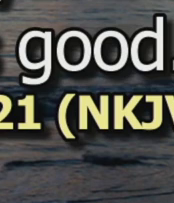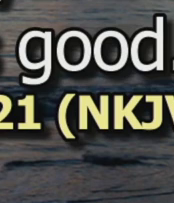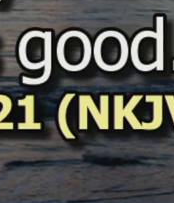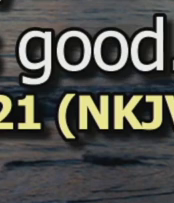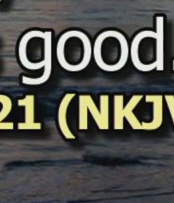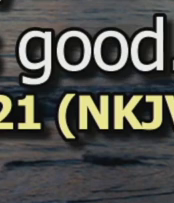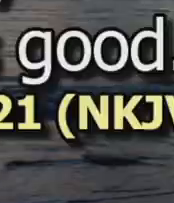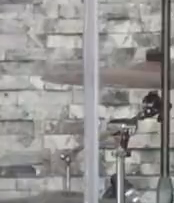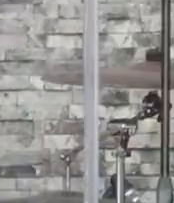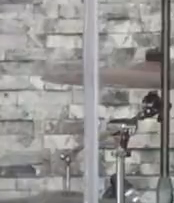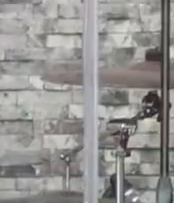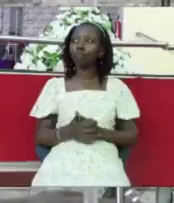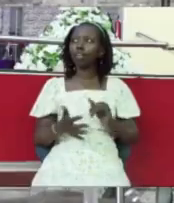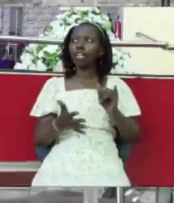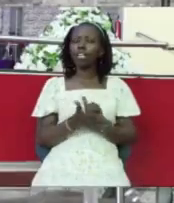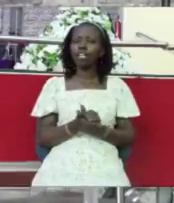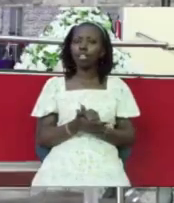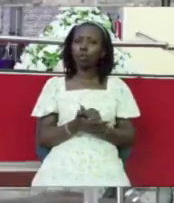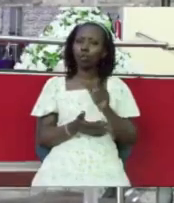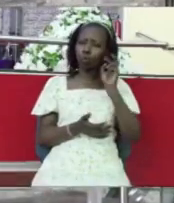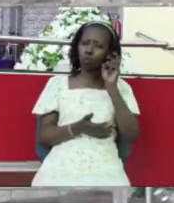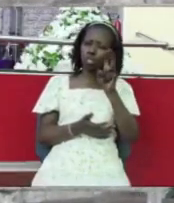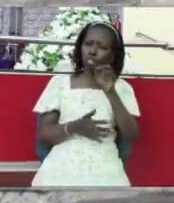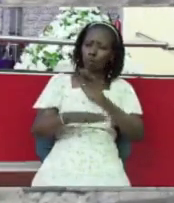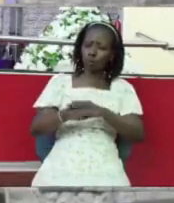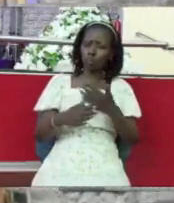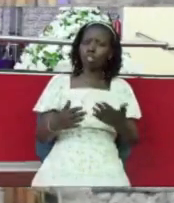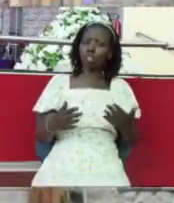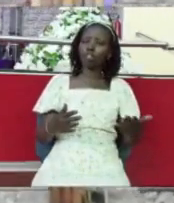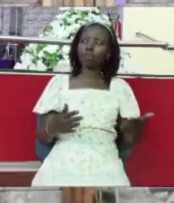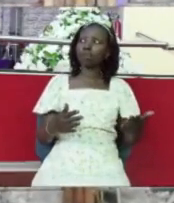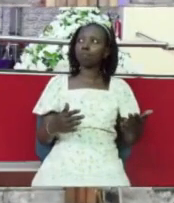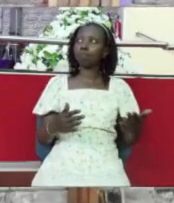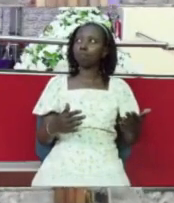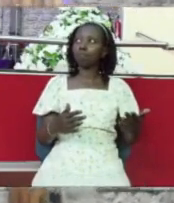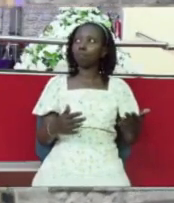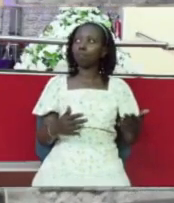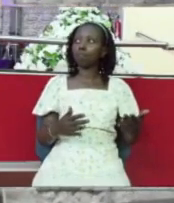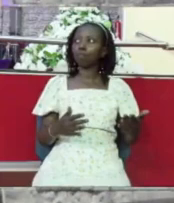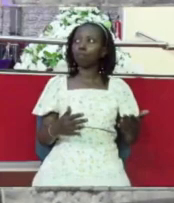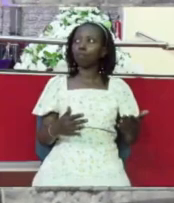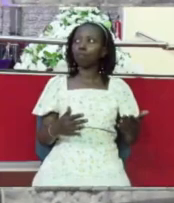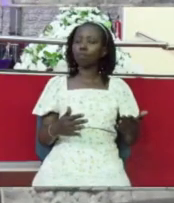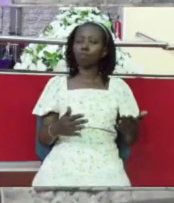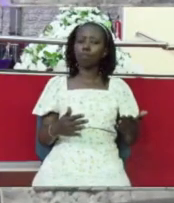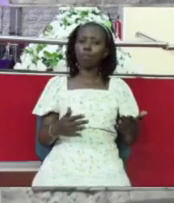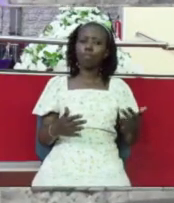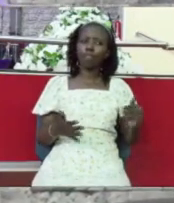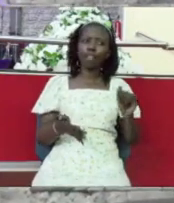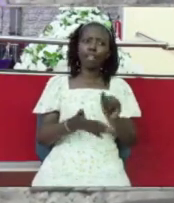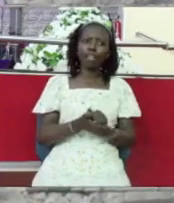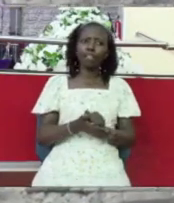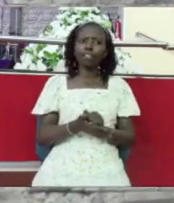That you notice the good things. Ya kwamba unaona yale mambo ambayo ni mazuri. That there is an